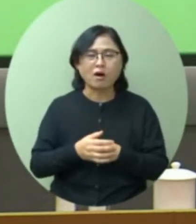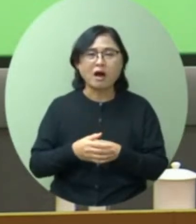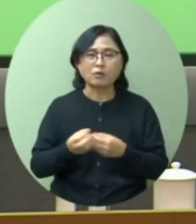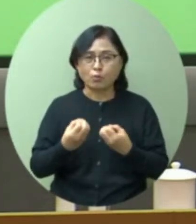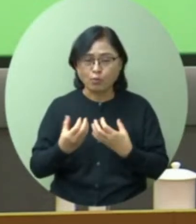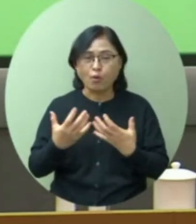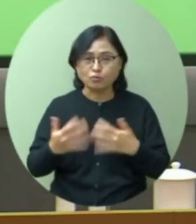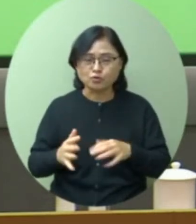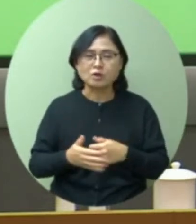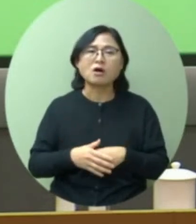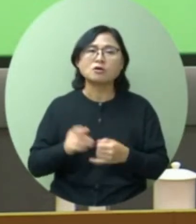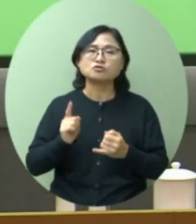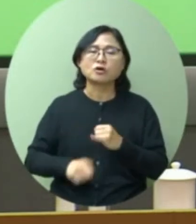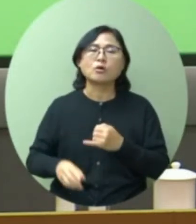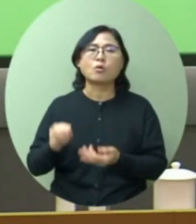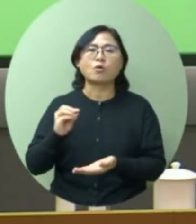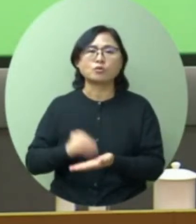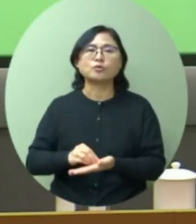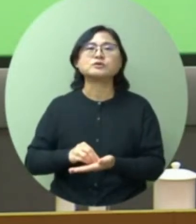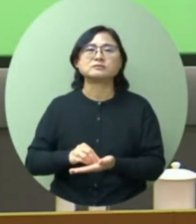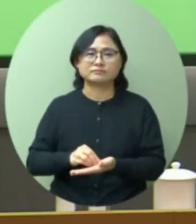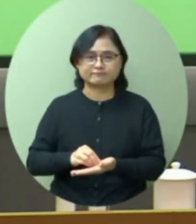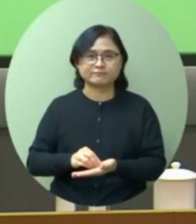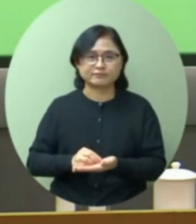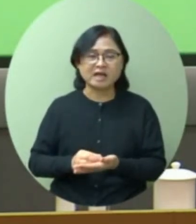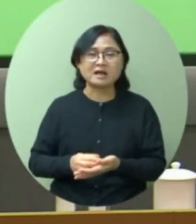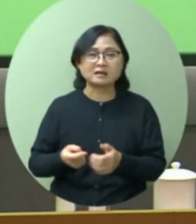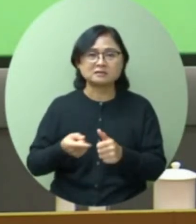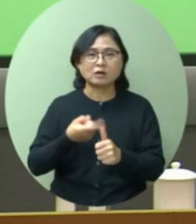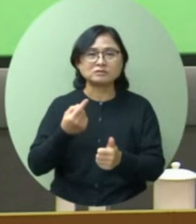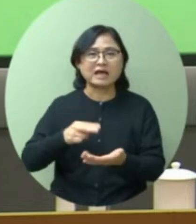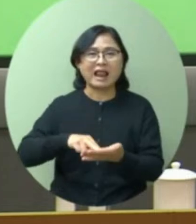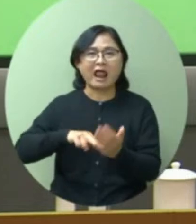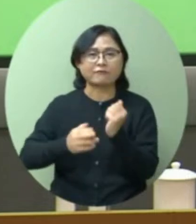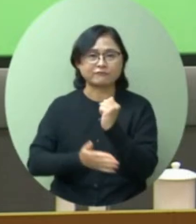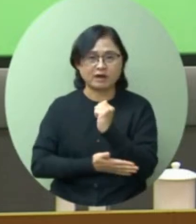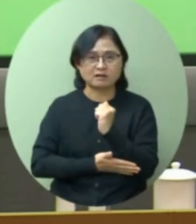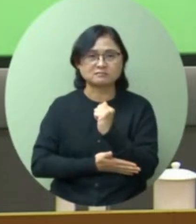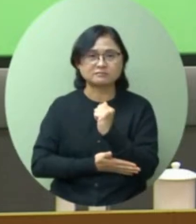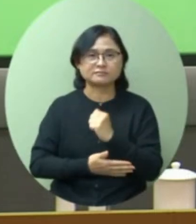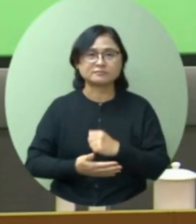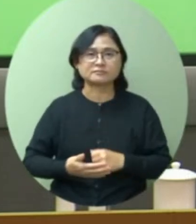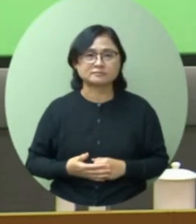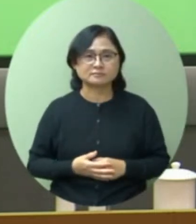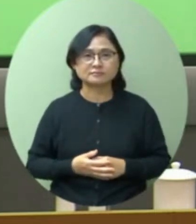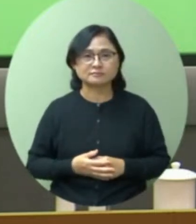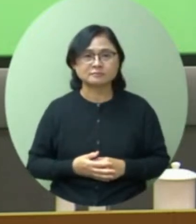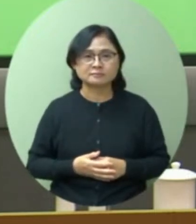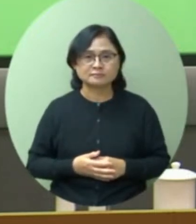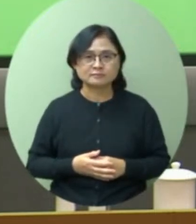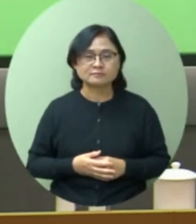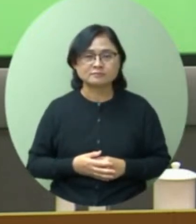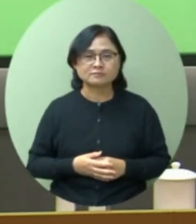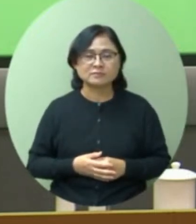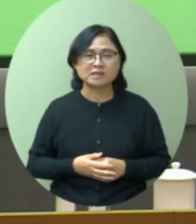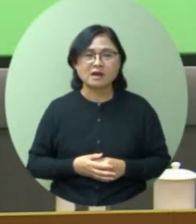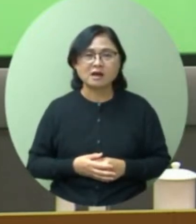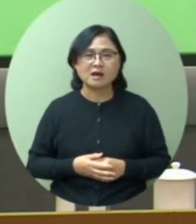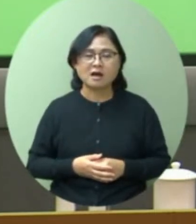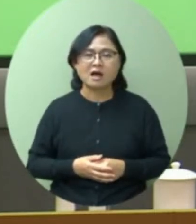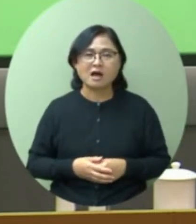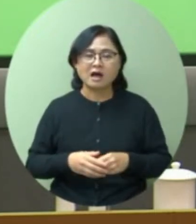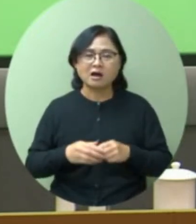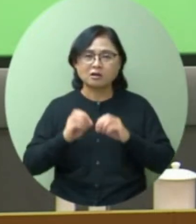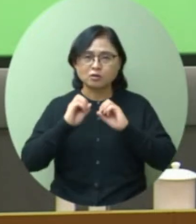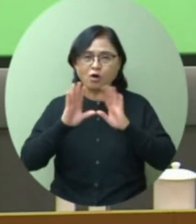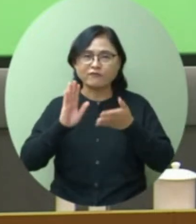legislative process so that it is clear. And when people are clear